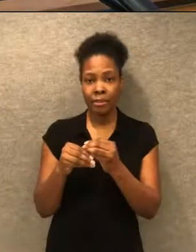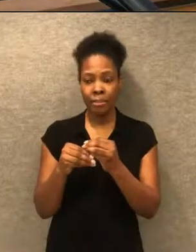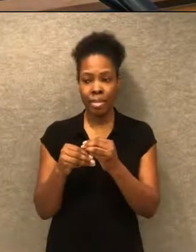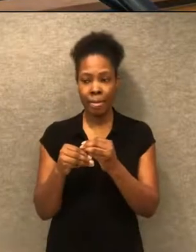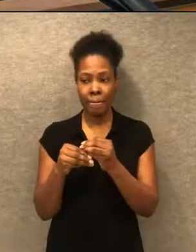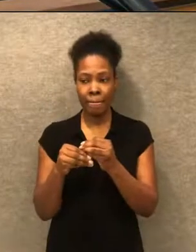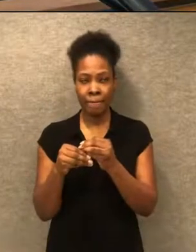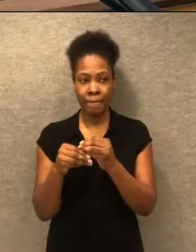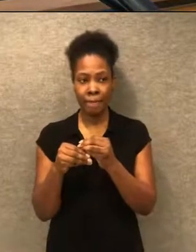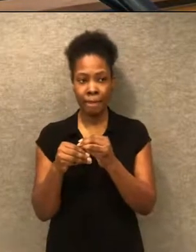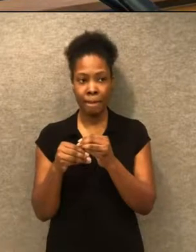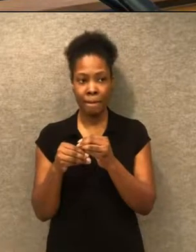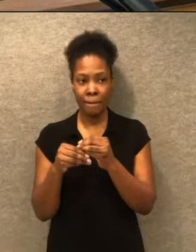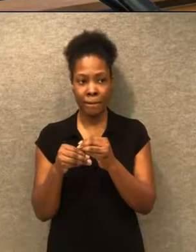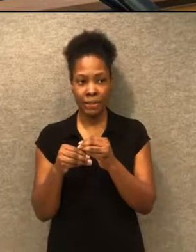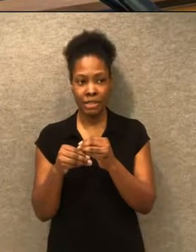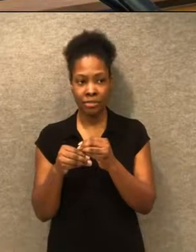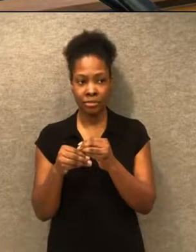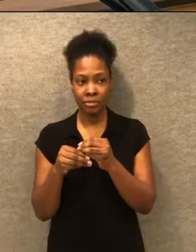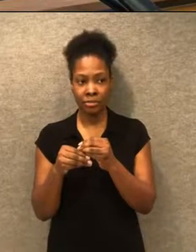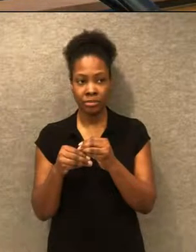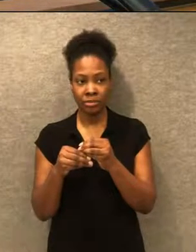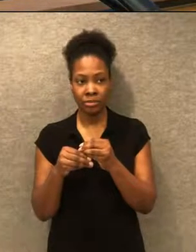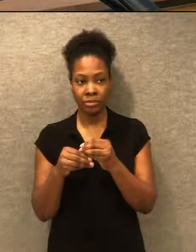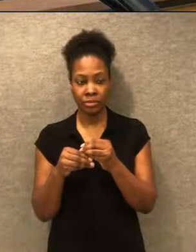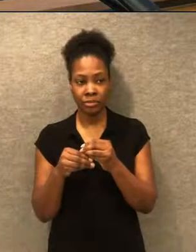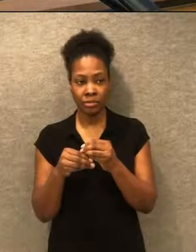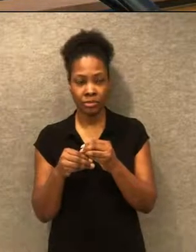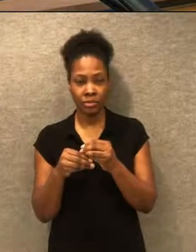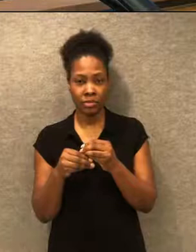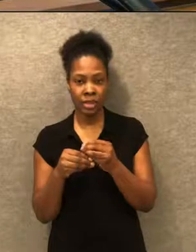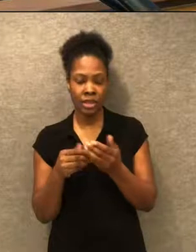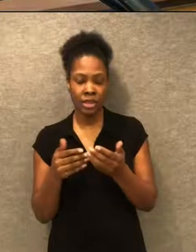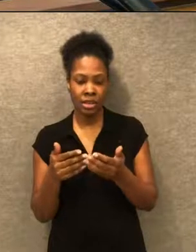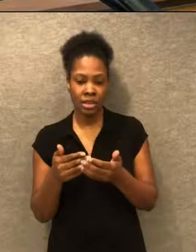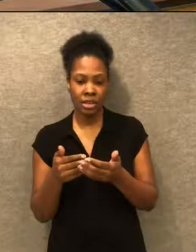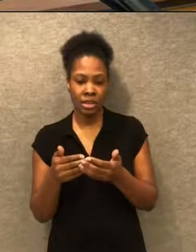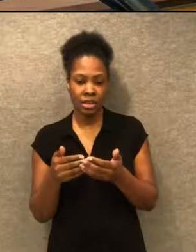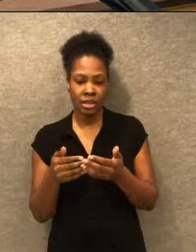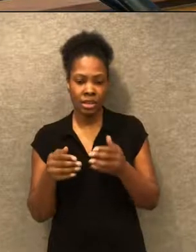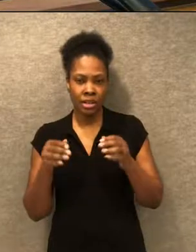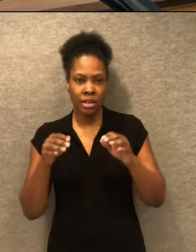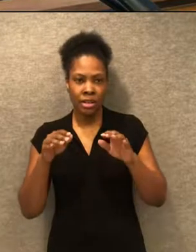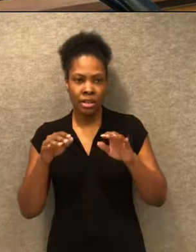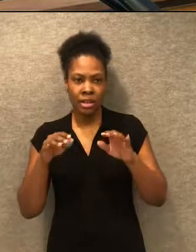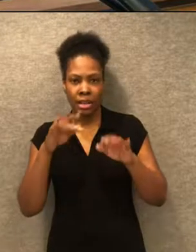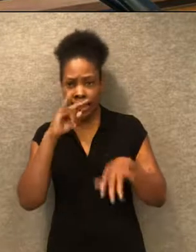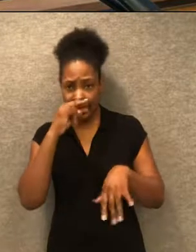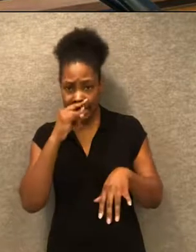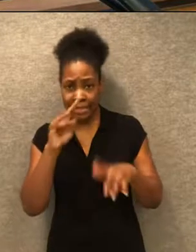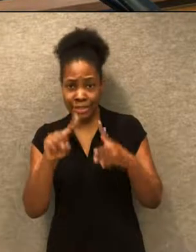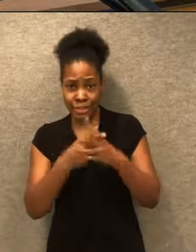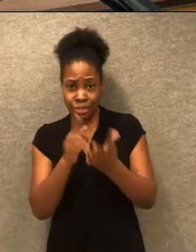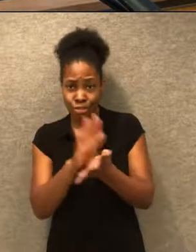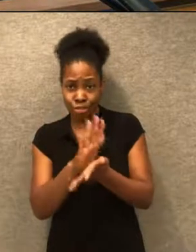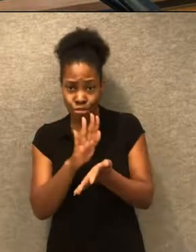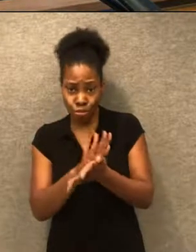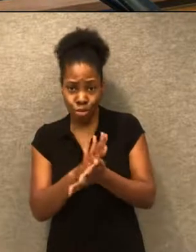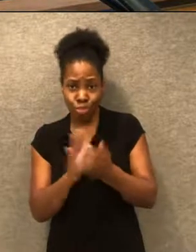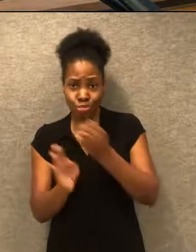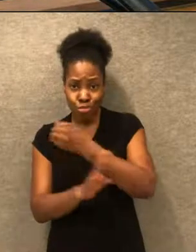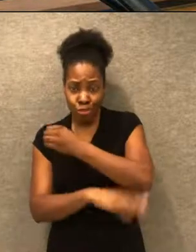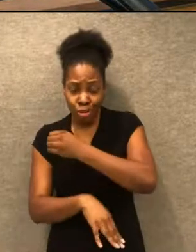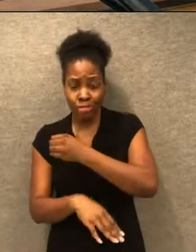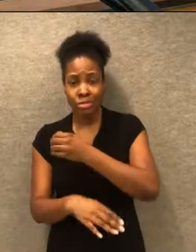component of, like Dr. Thomas said, about kids as they go in for the next year of school and when fall comes in, and this